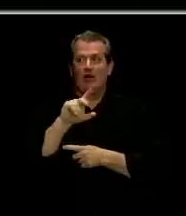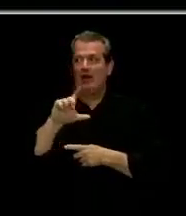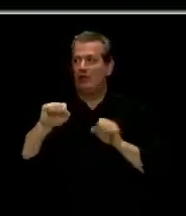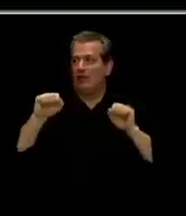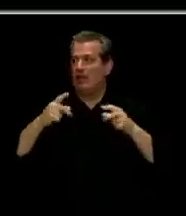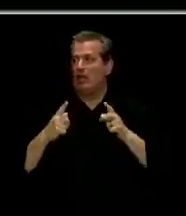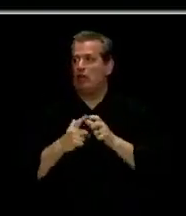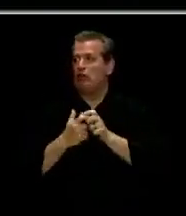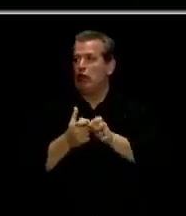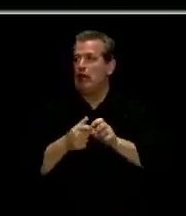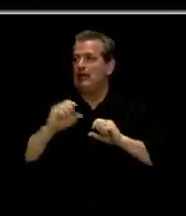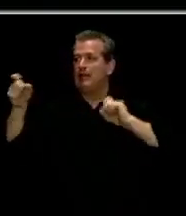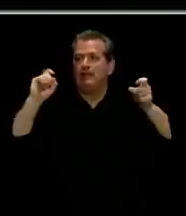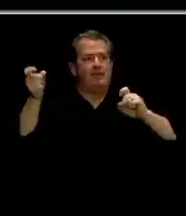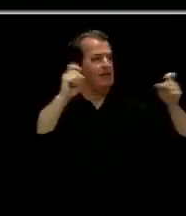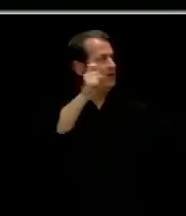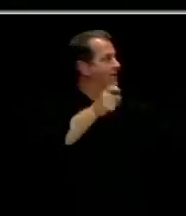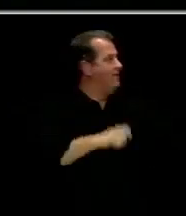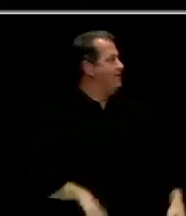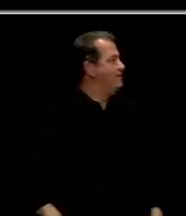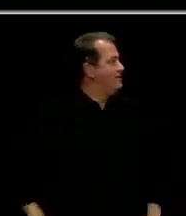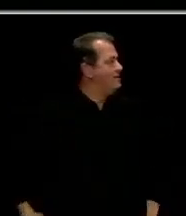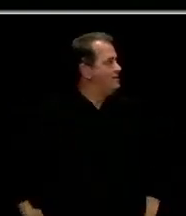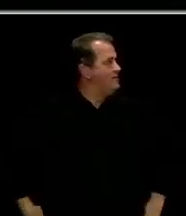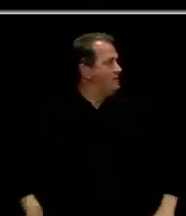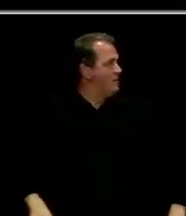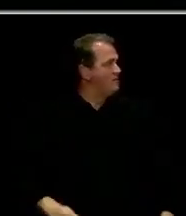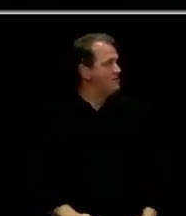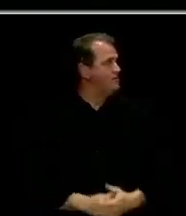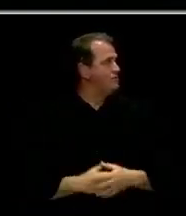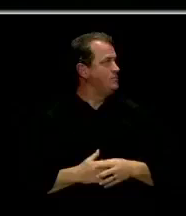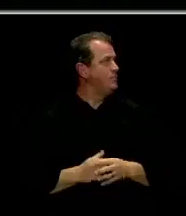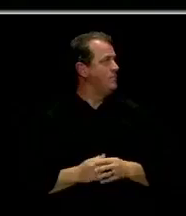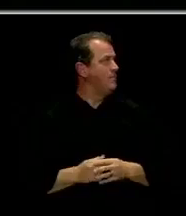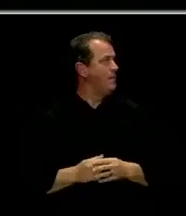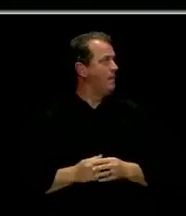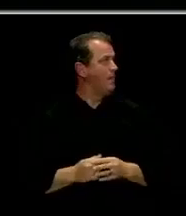hurry quickly. Do you have any leftover tickets? Some people didn't get a ticket.